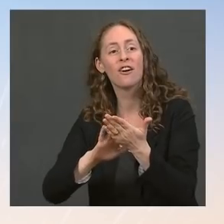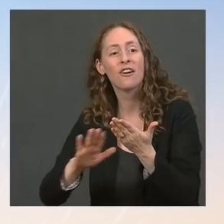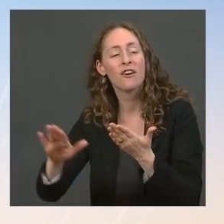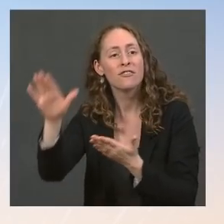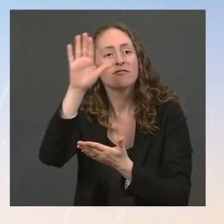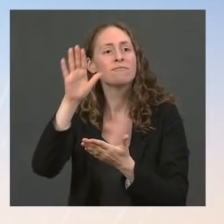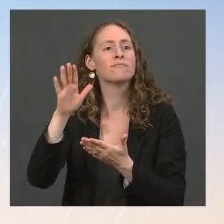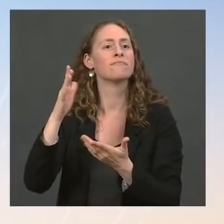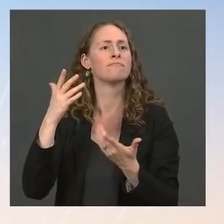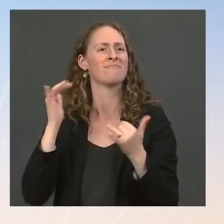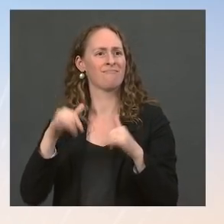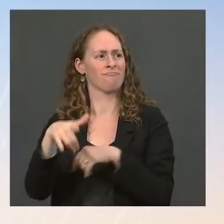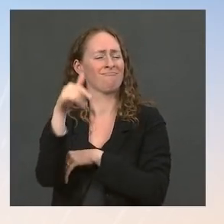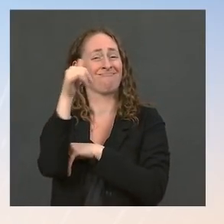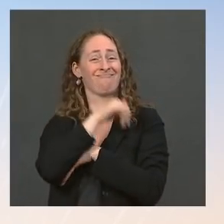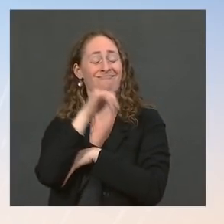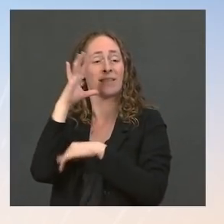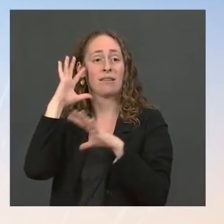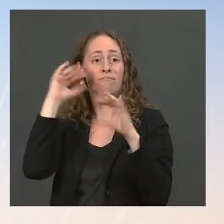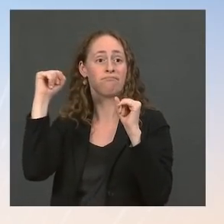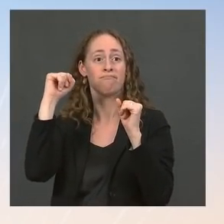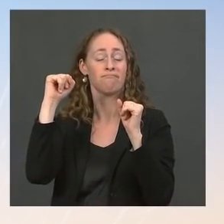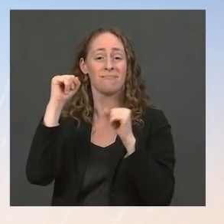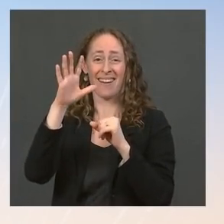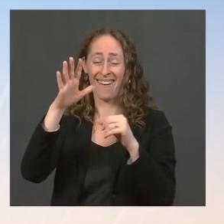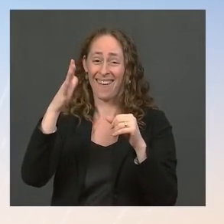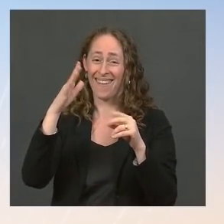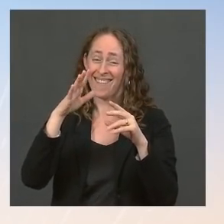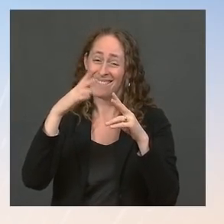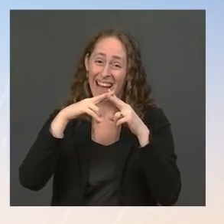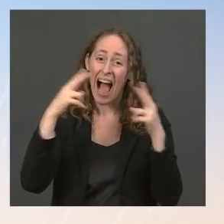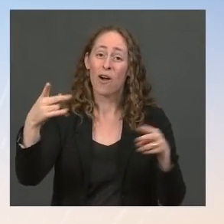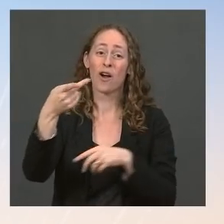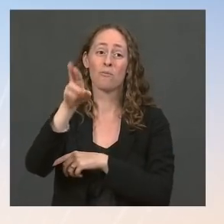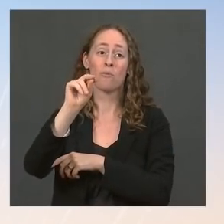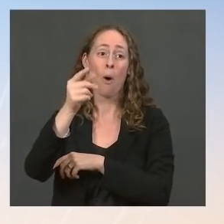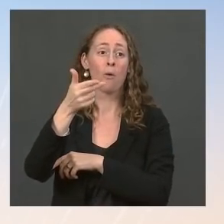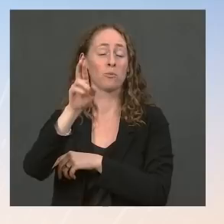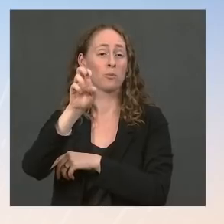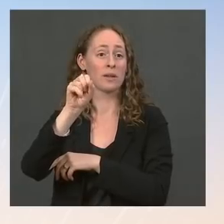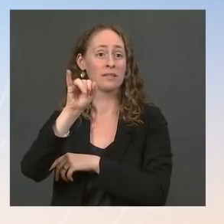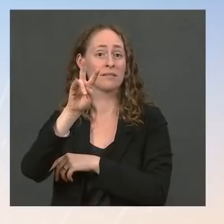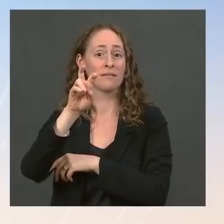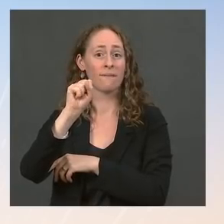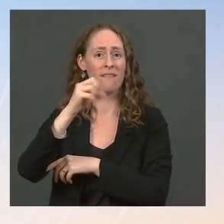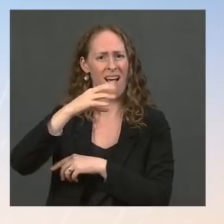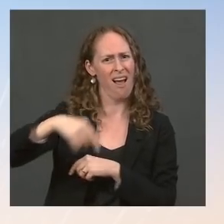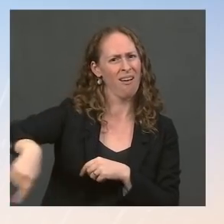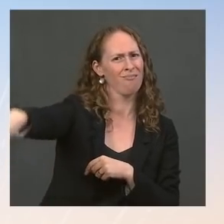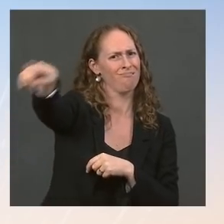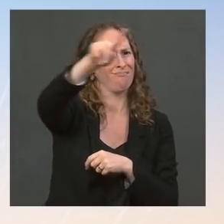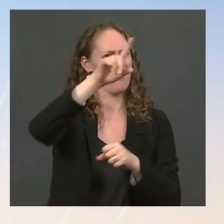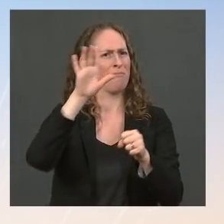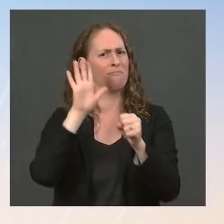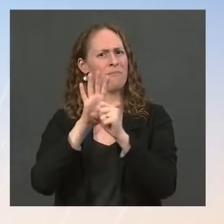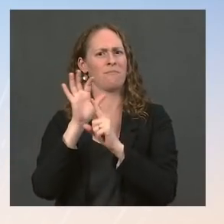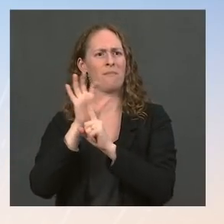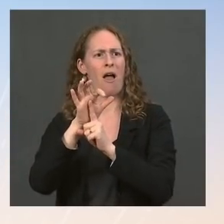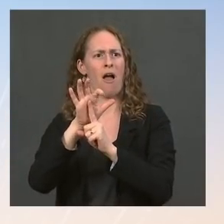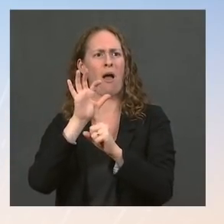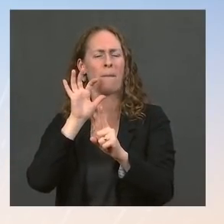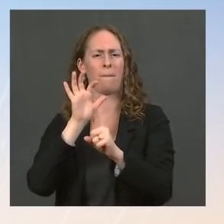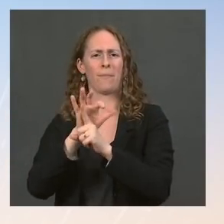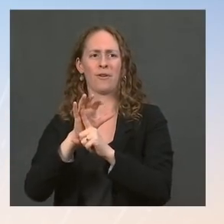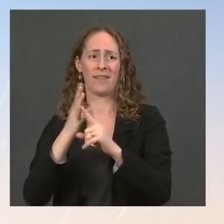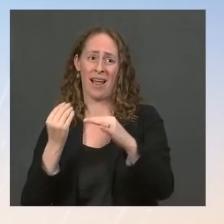incredibly bold and progressive ideas that are also very popular among the American people. So I think that kind of tells you how